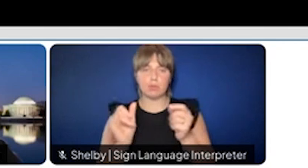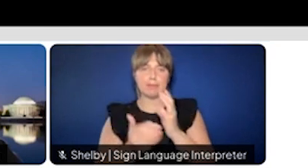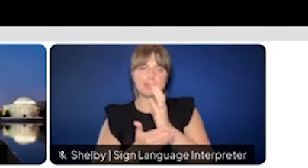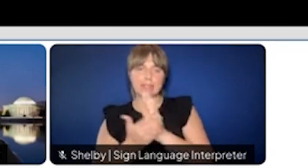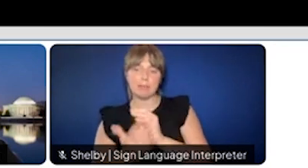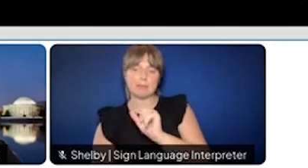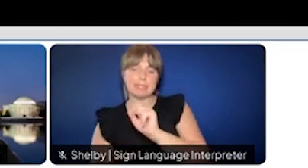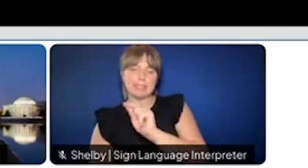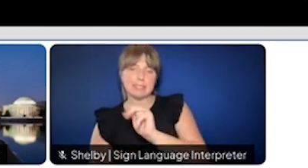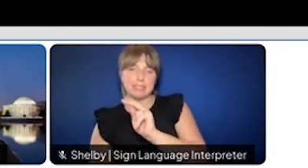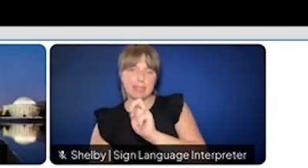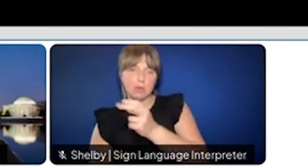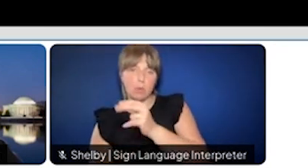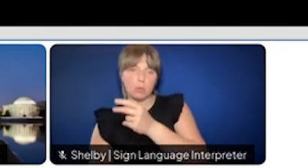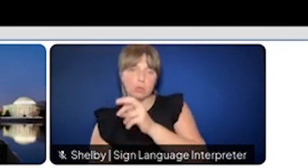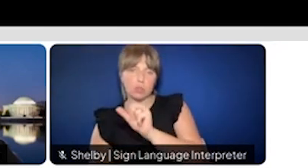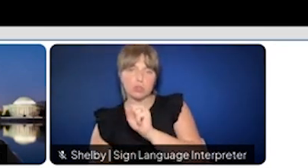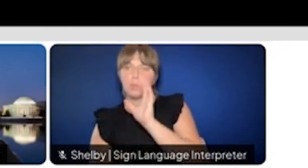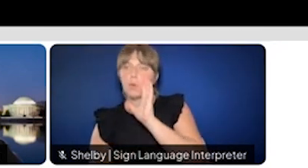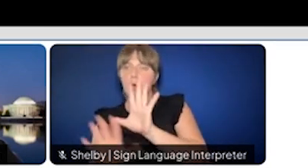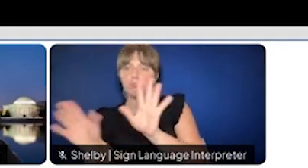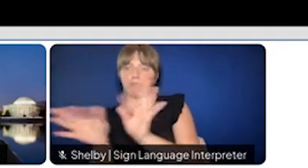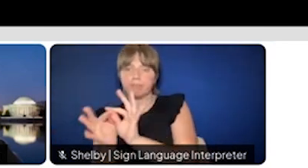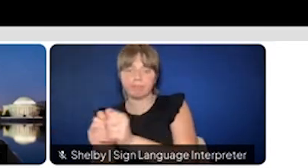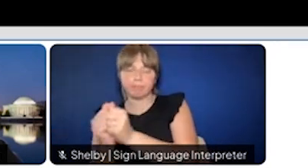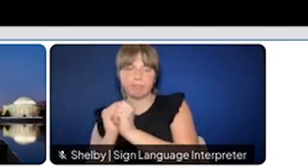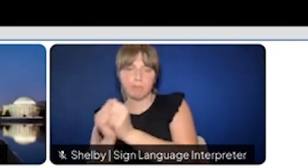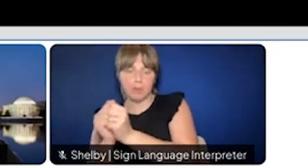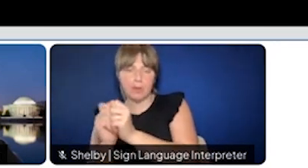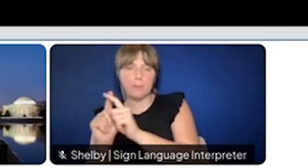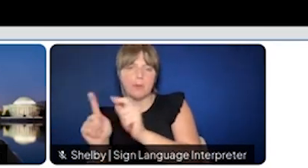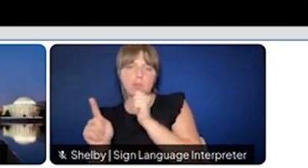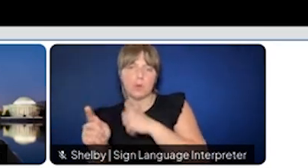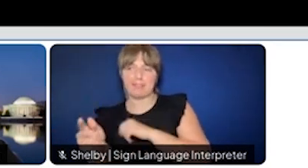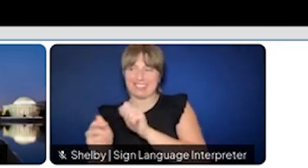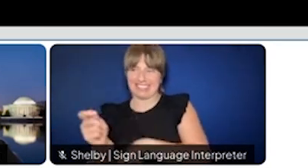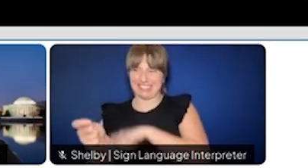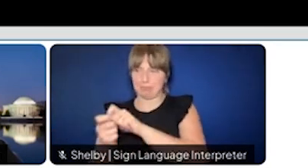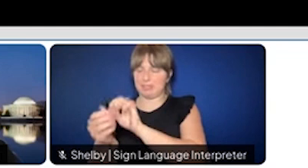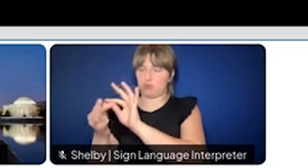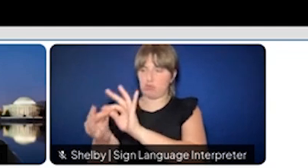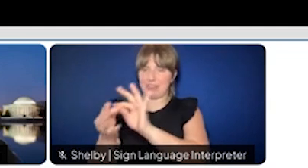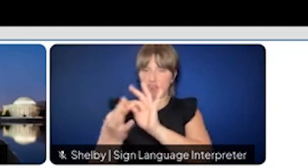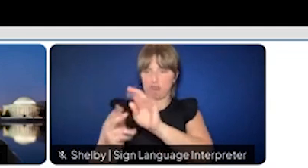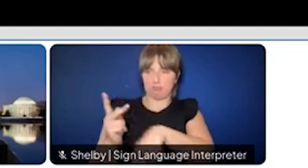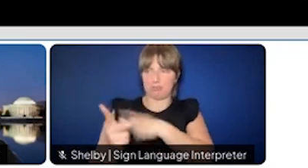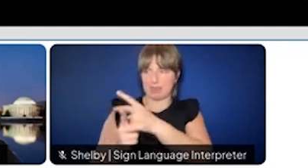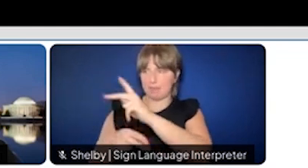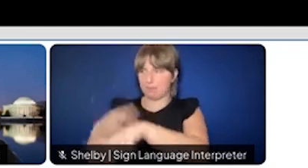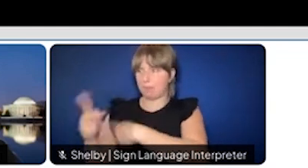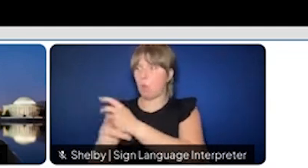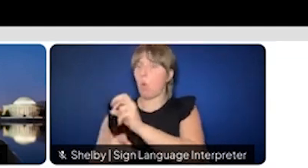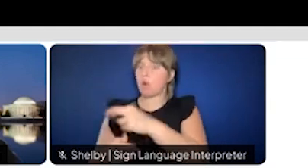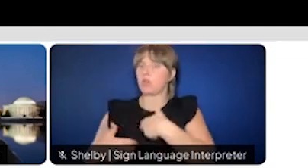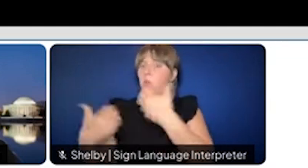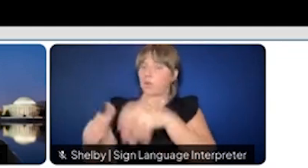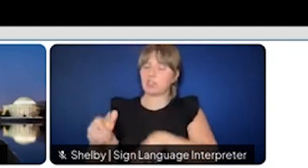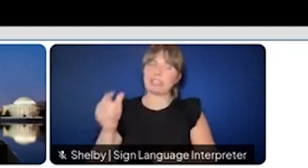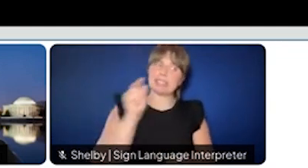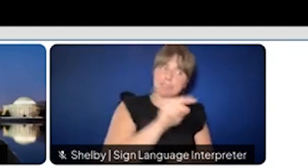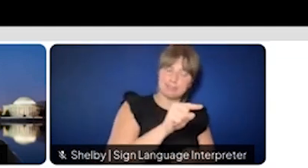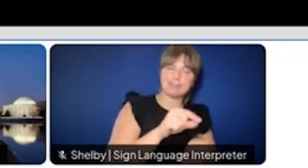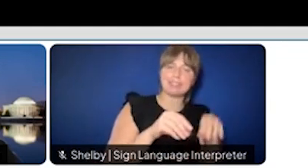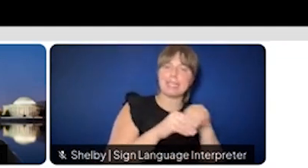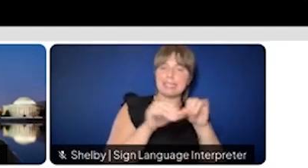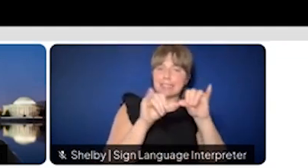be treated together in the transaction, but don't have a specific relationship type, or you don't want to change the relationship type in Carta. You can